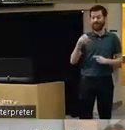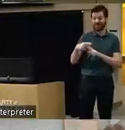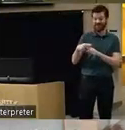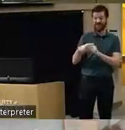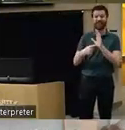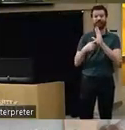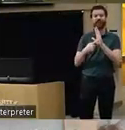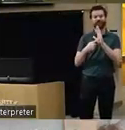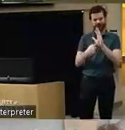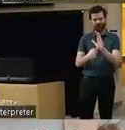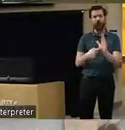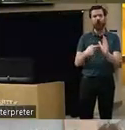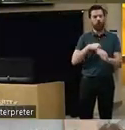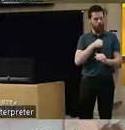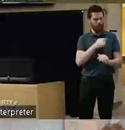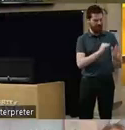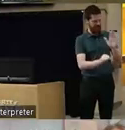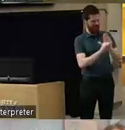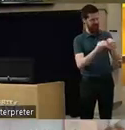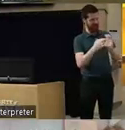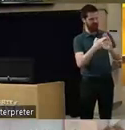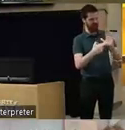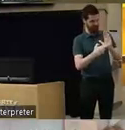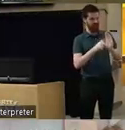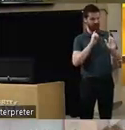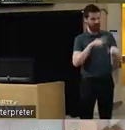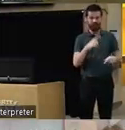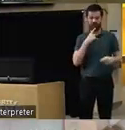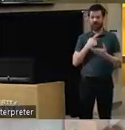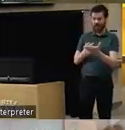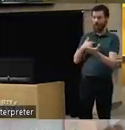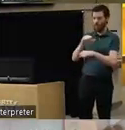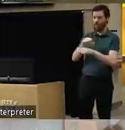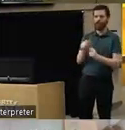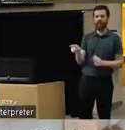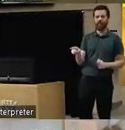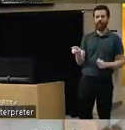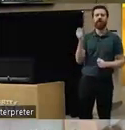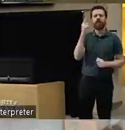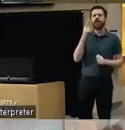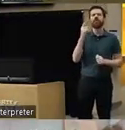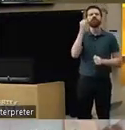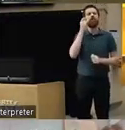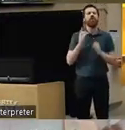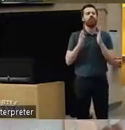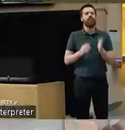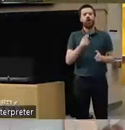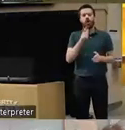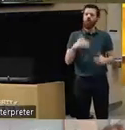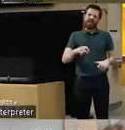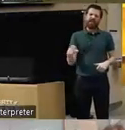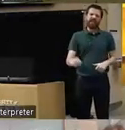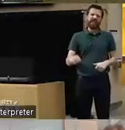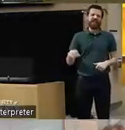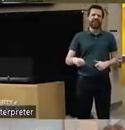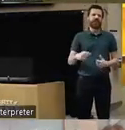you proactively identified in a registry report and say you want to work with them. But what about the person who is really in need, who they just